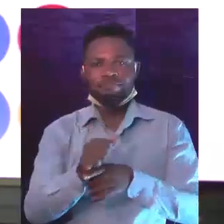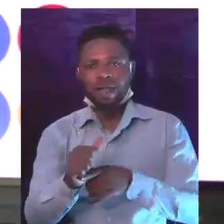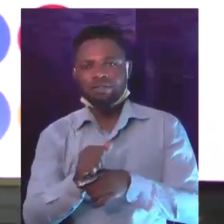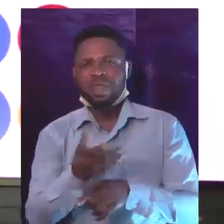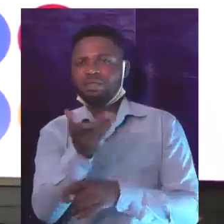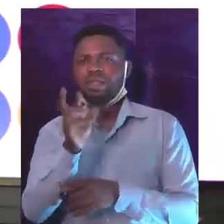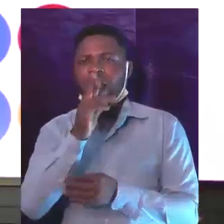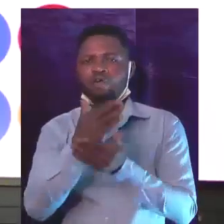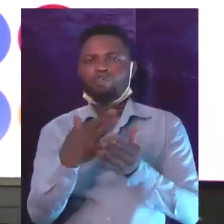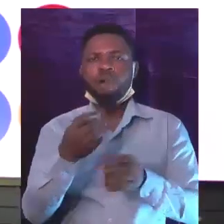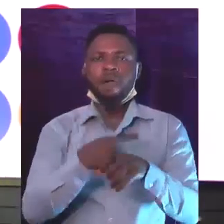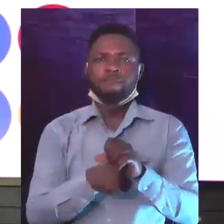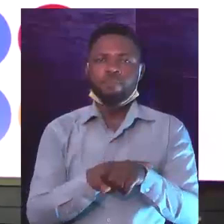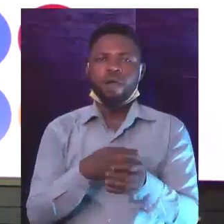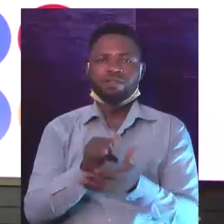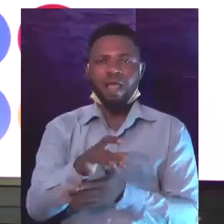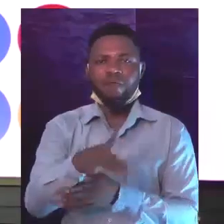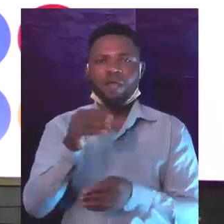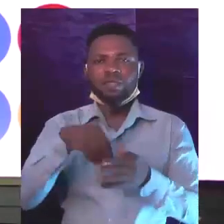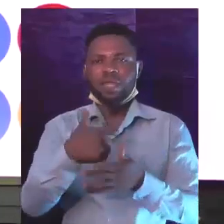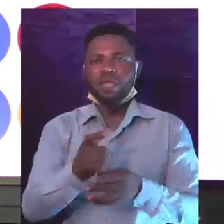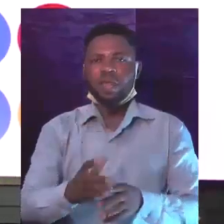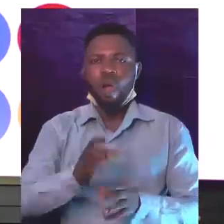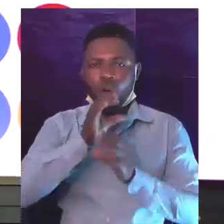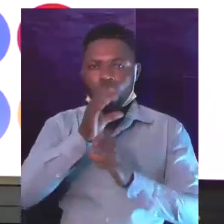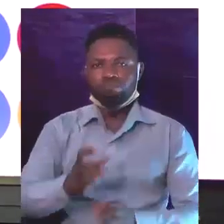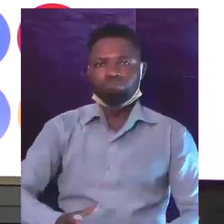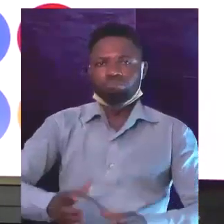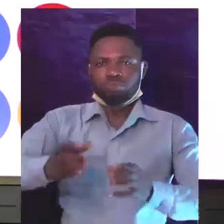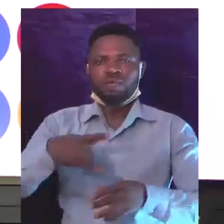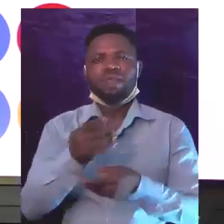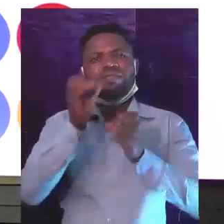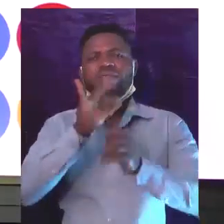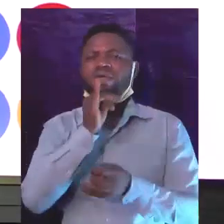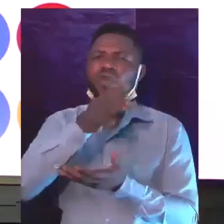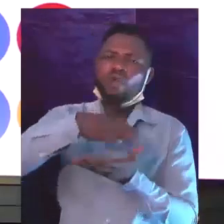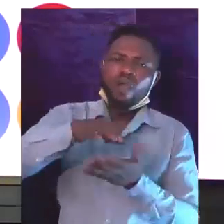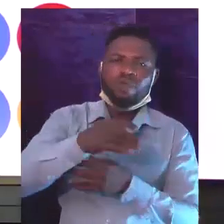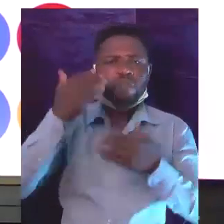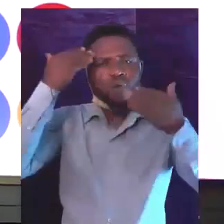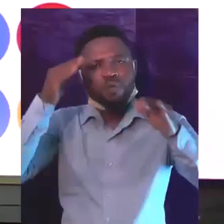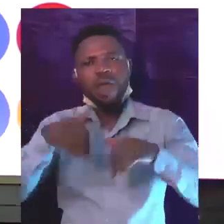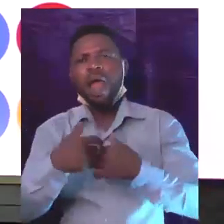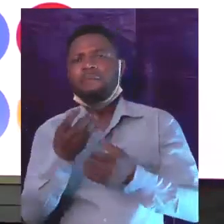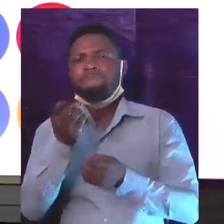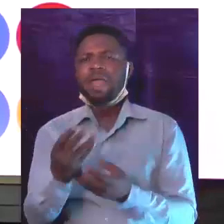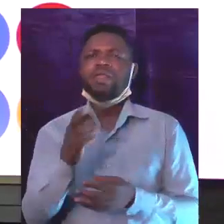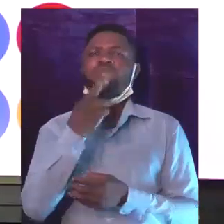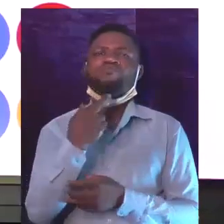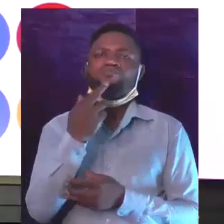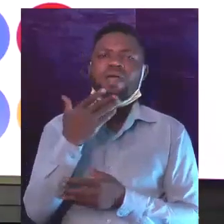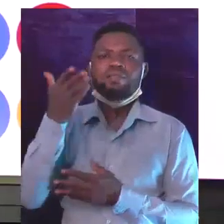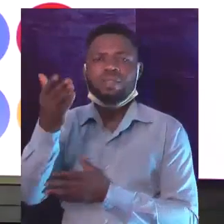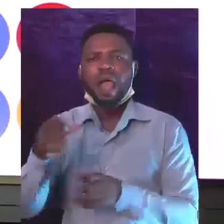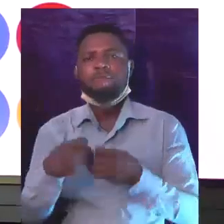these are some balls that were found in a sack. Now, the teacher is confused. He doesn't know how many red balls are there, how many green balls